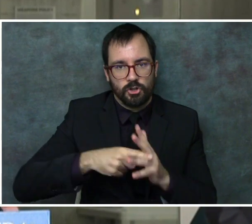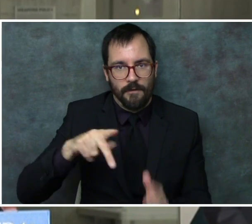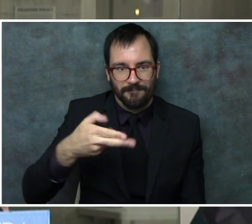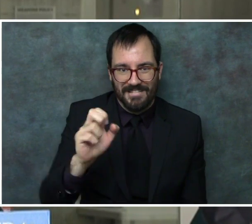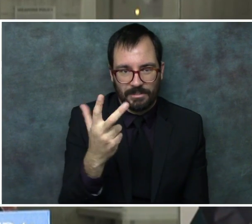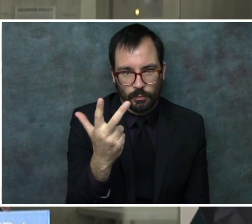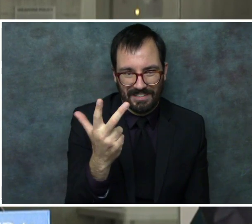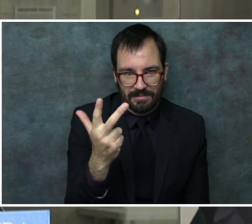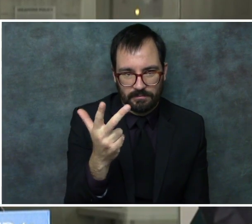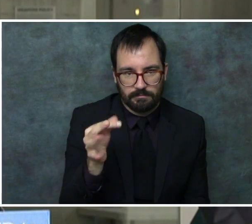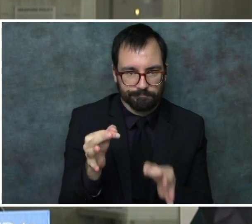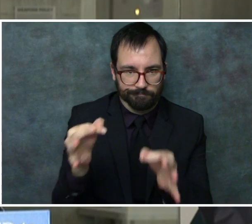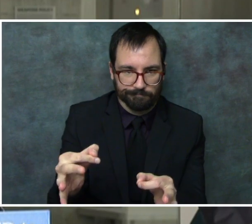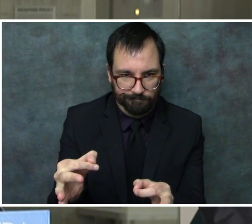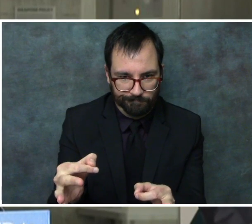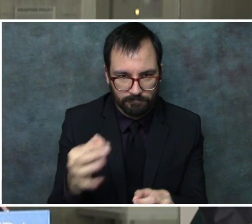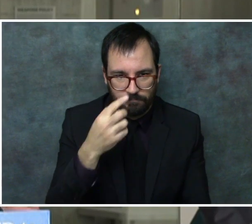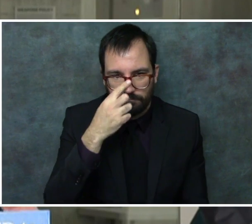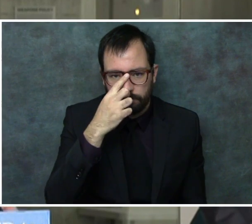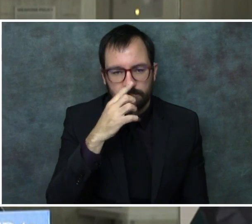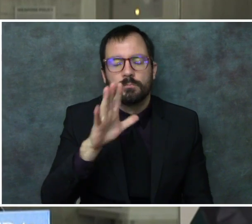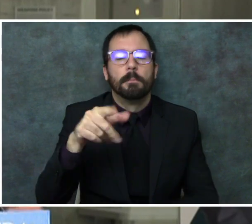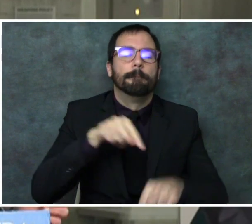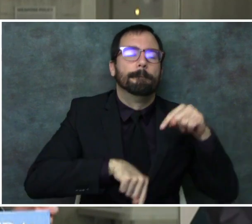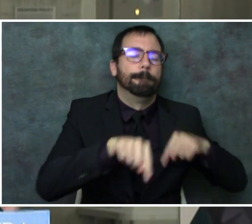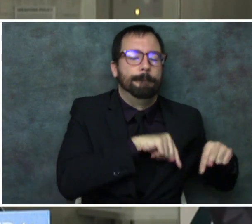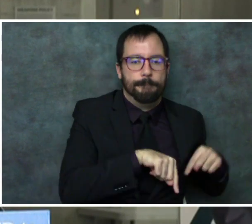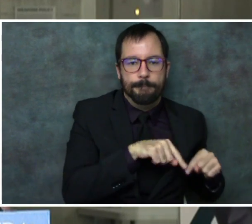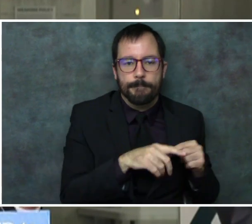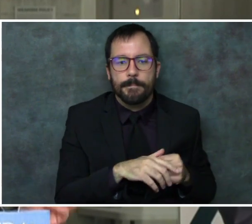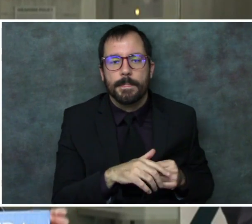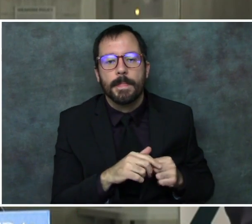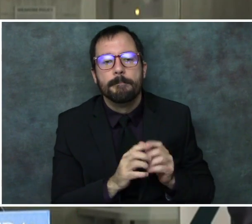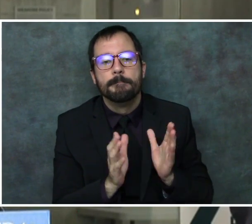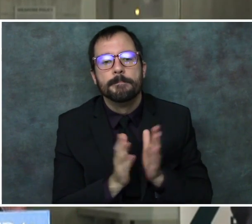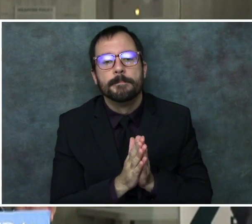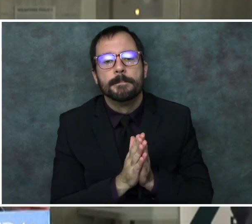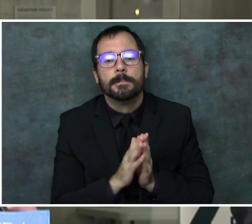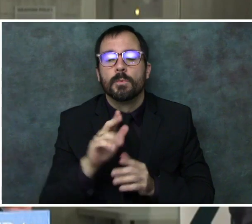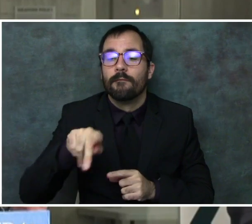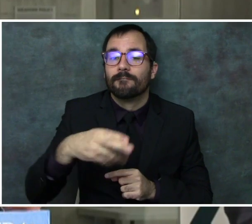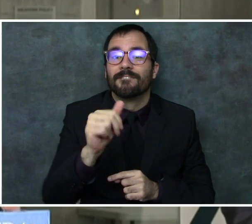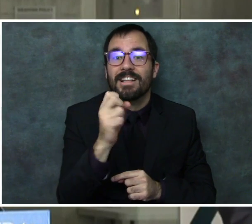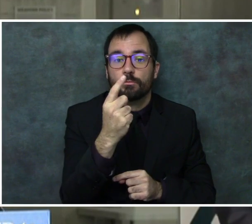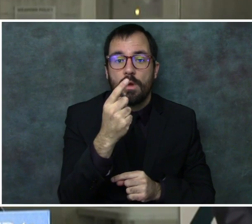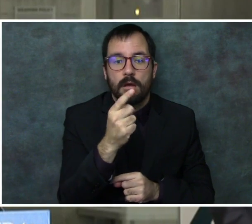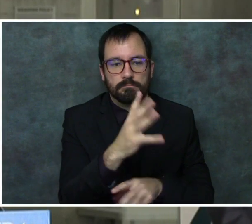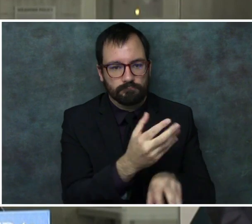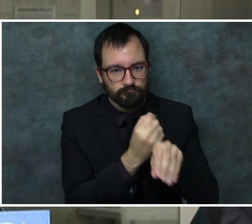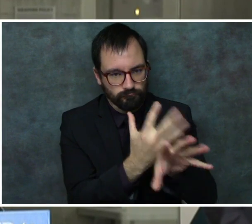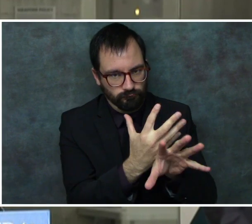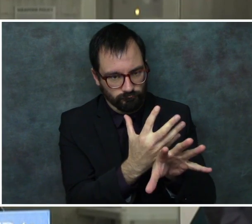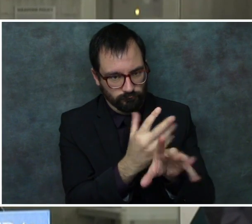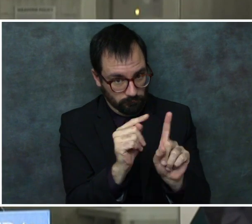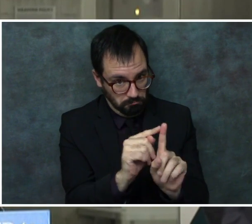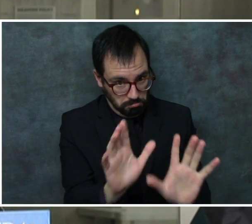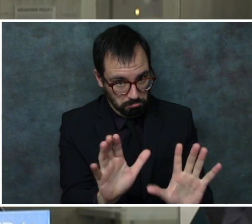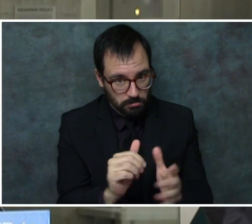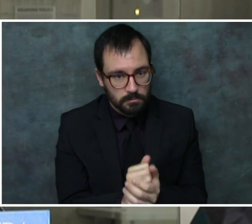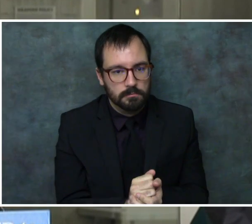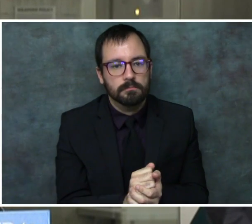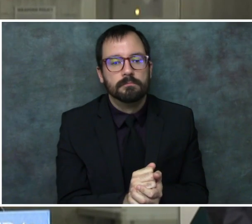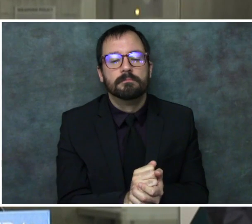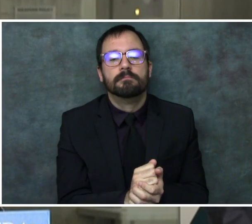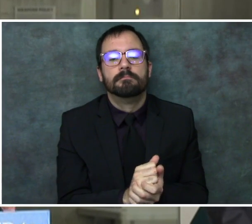the beginning real quick to tell people. Phase 1 is online. We start school up. Everyone's learned online, remote. Phase 2 was the highest